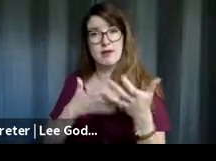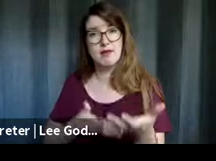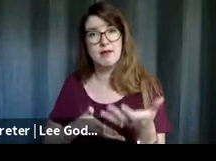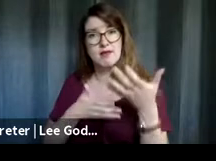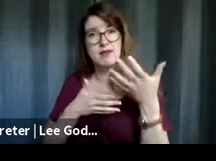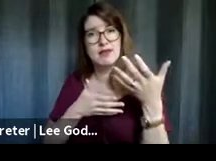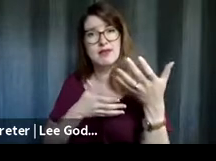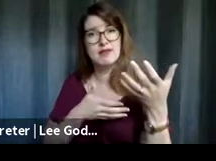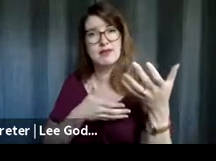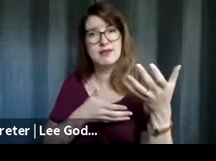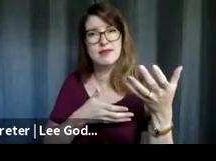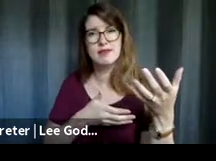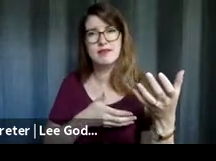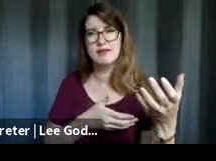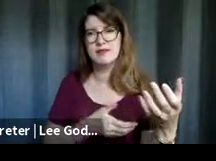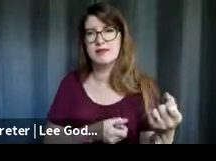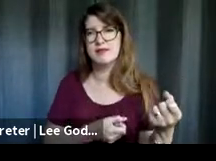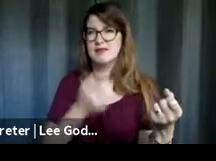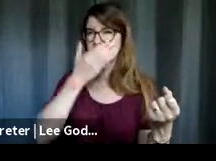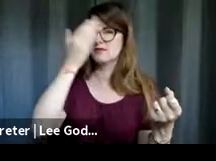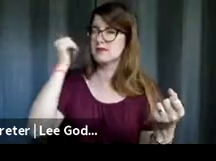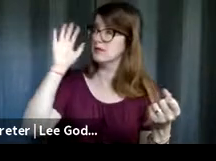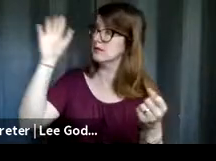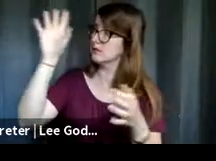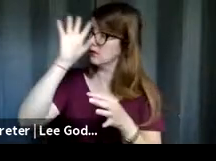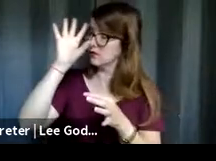rest. My confidence.